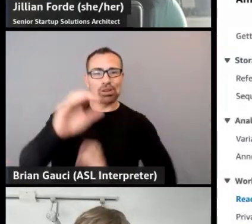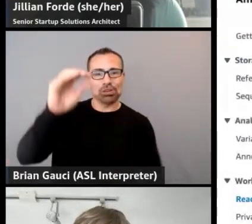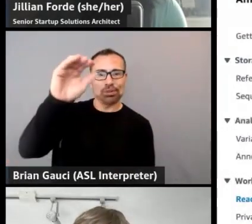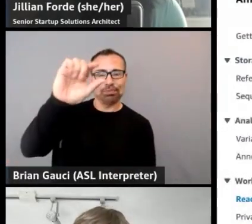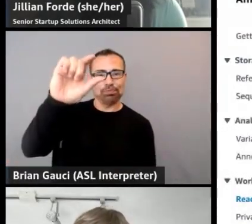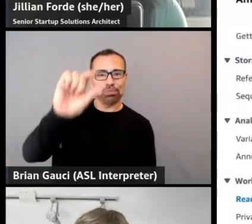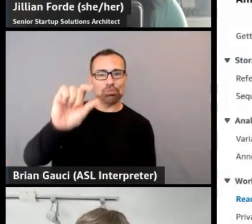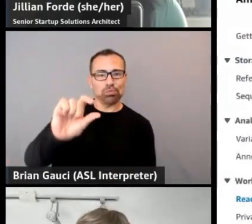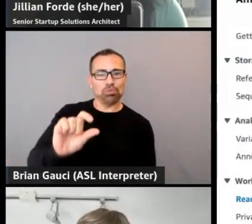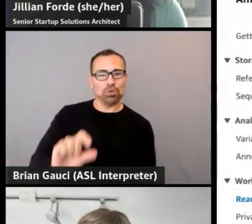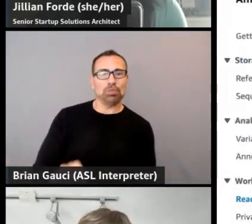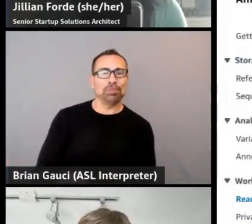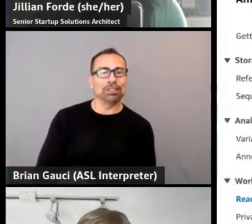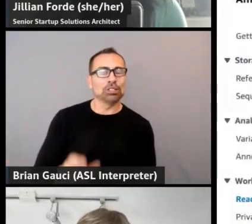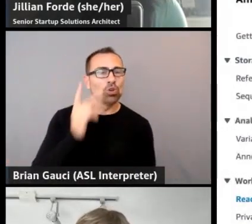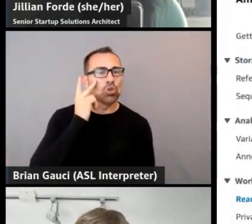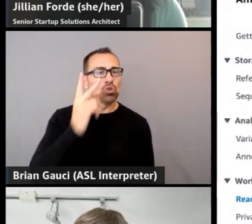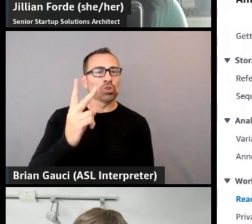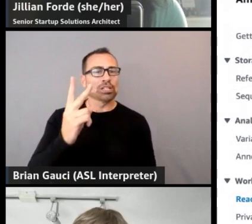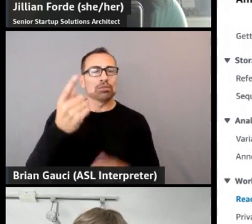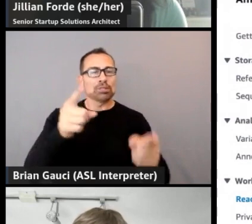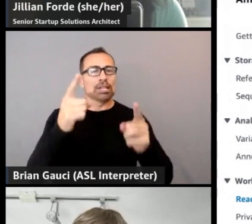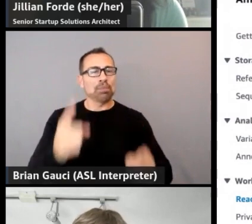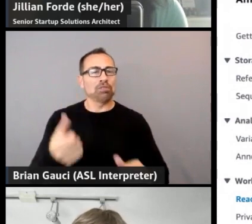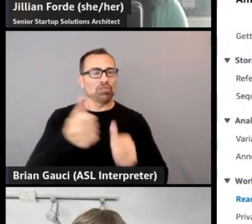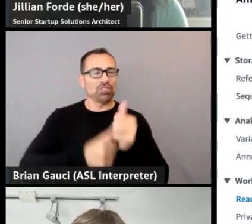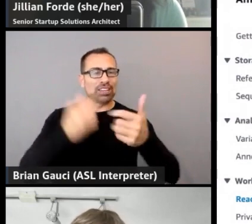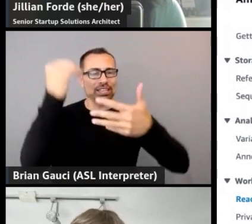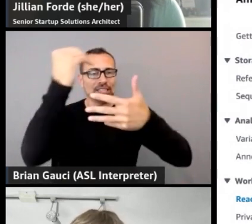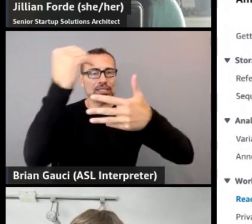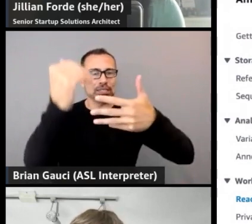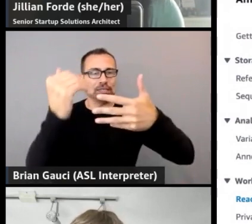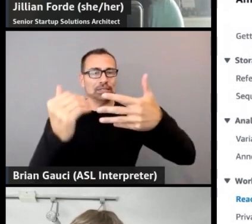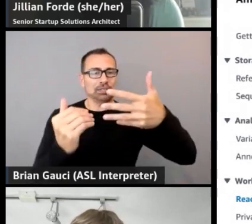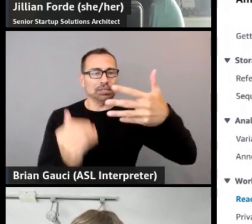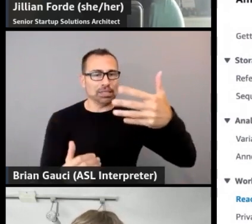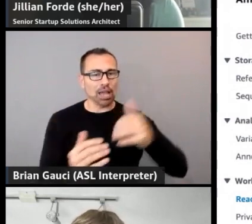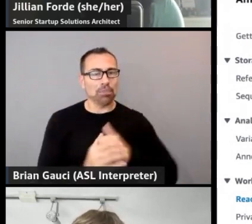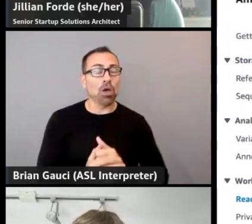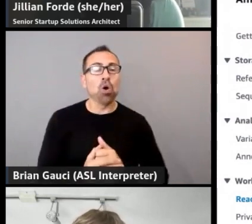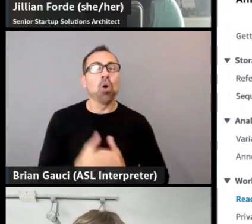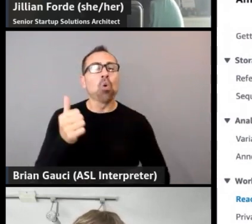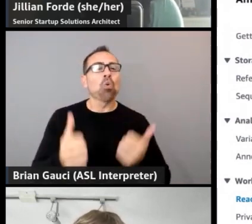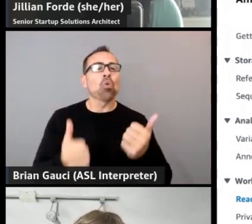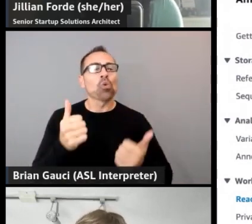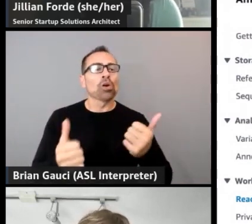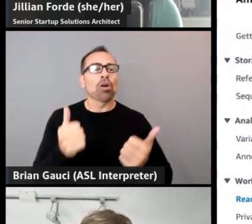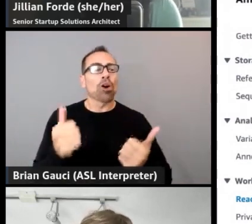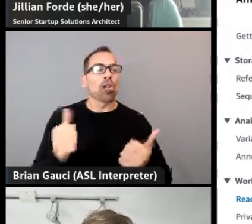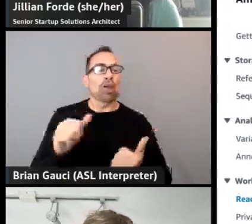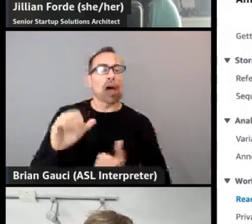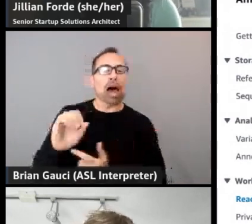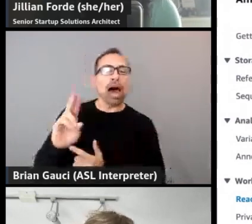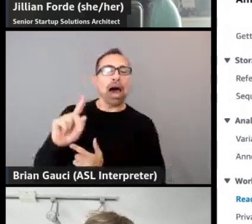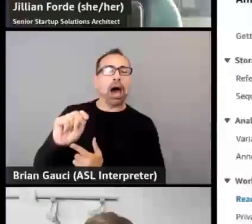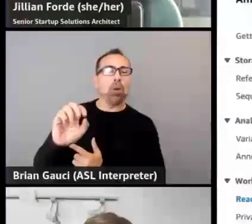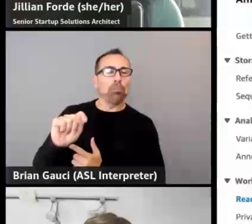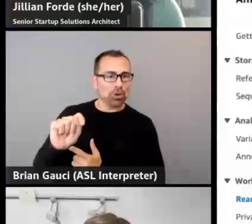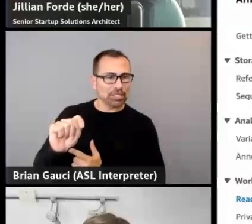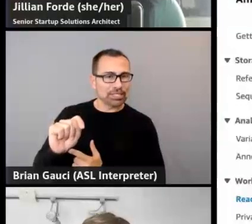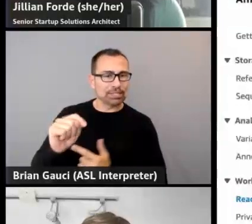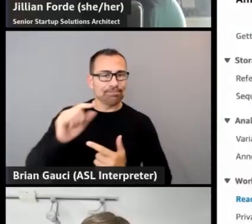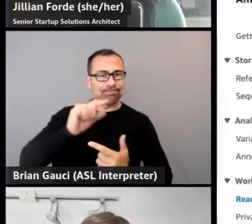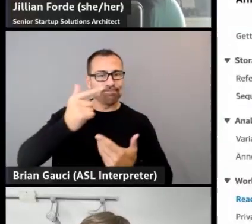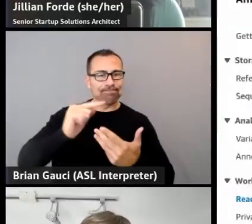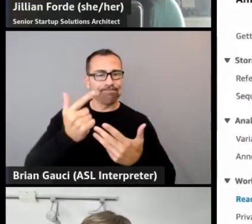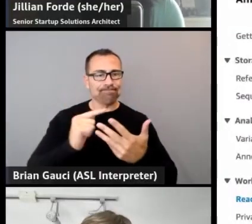overview of exactly what's happening in each one of the steps. What are the intermediate outputs that's happening, that's going through here, and then